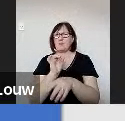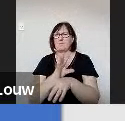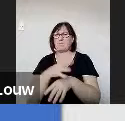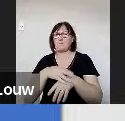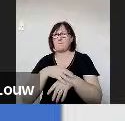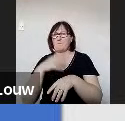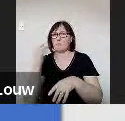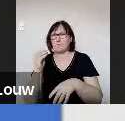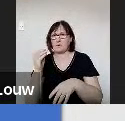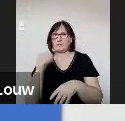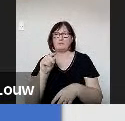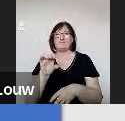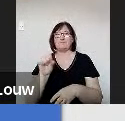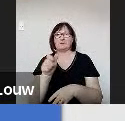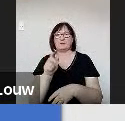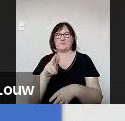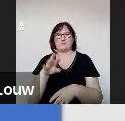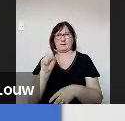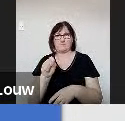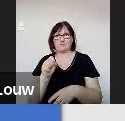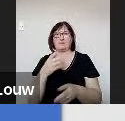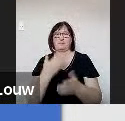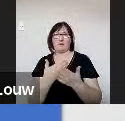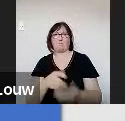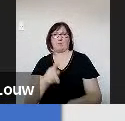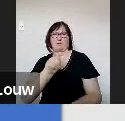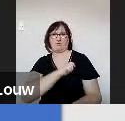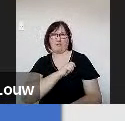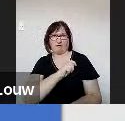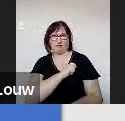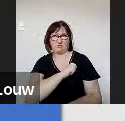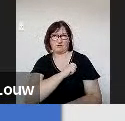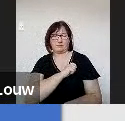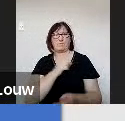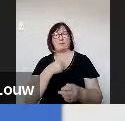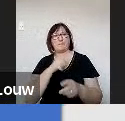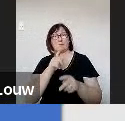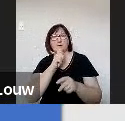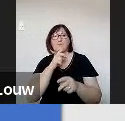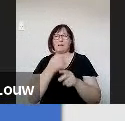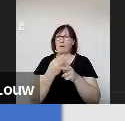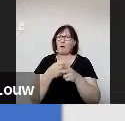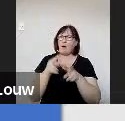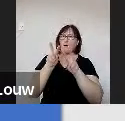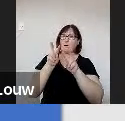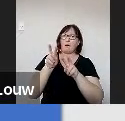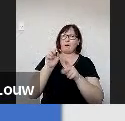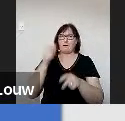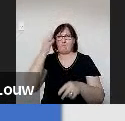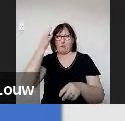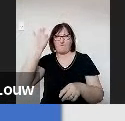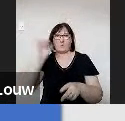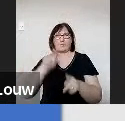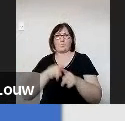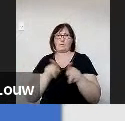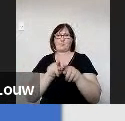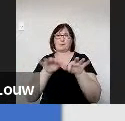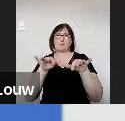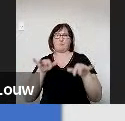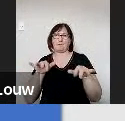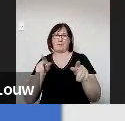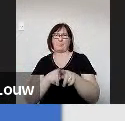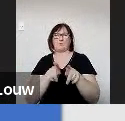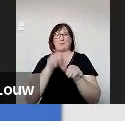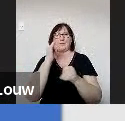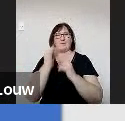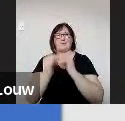modern SARS that is trusted and admired by government, the public, as well as our international